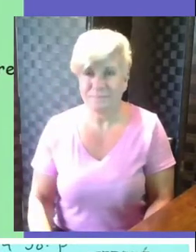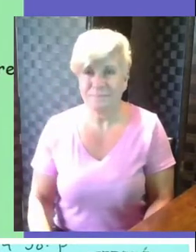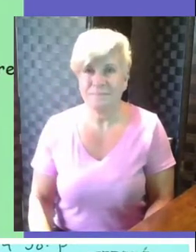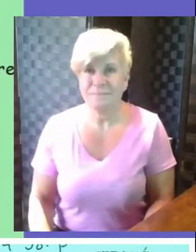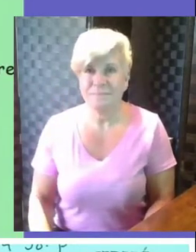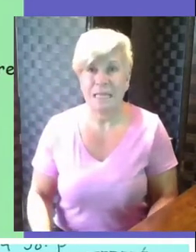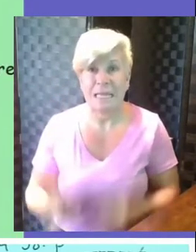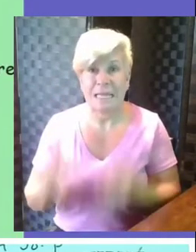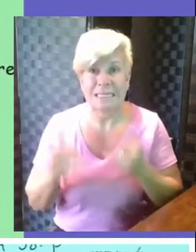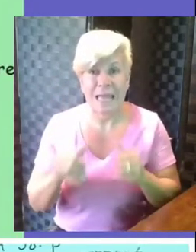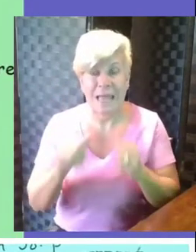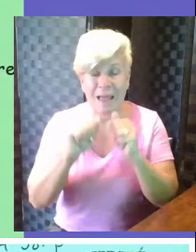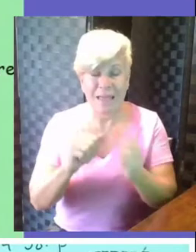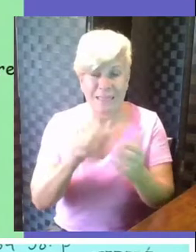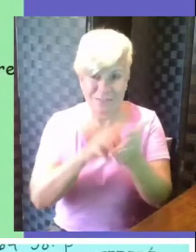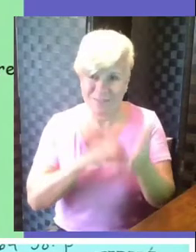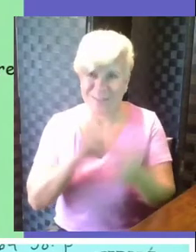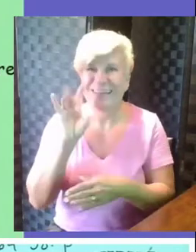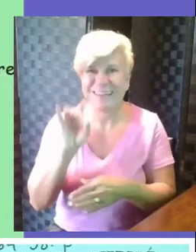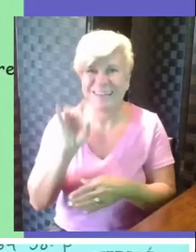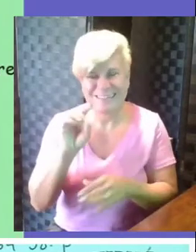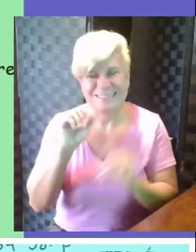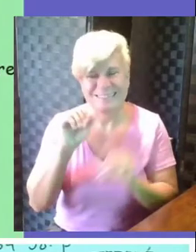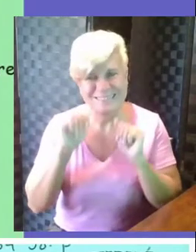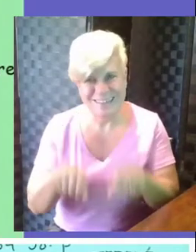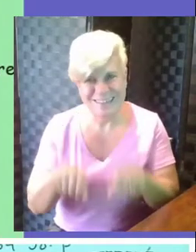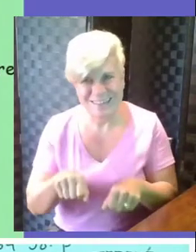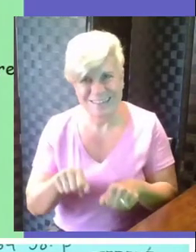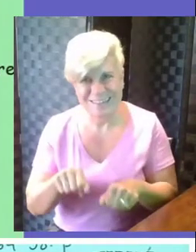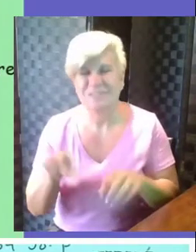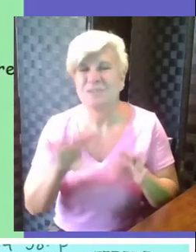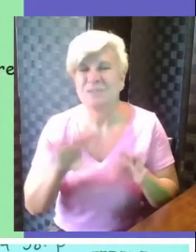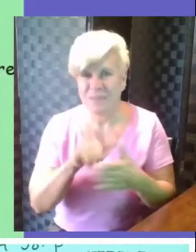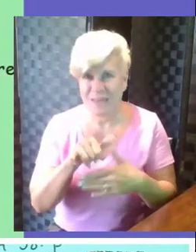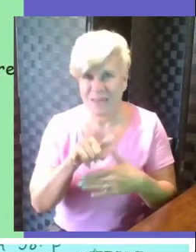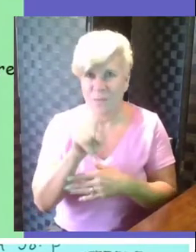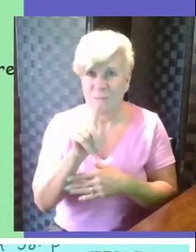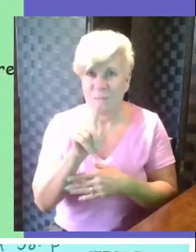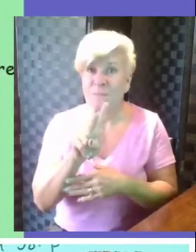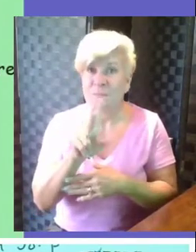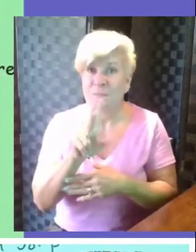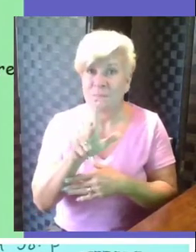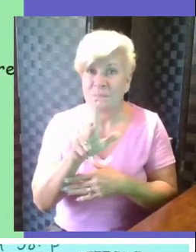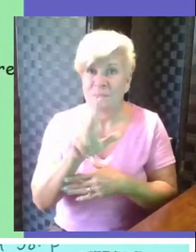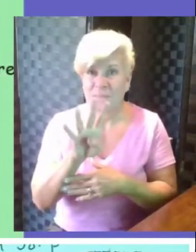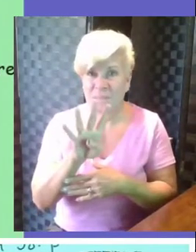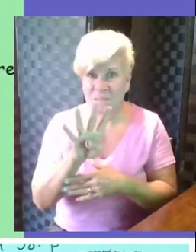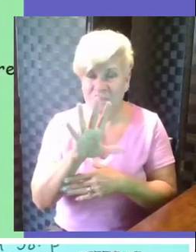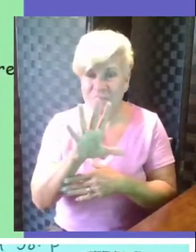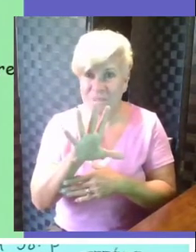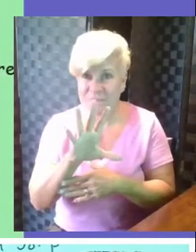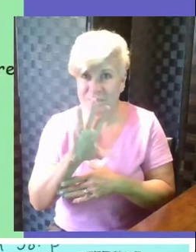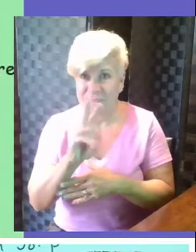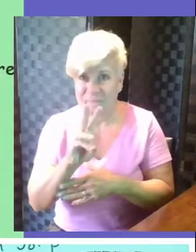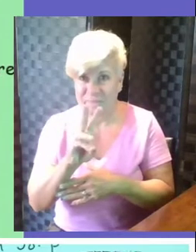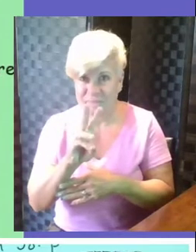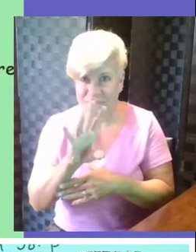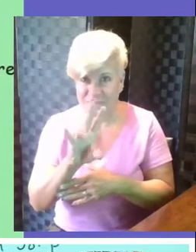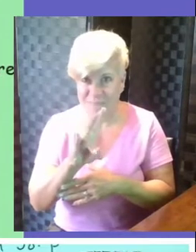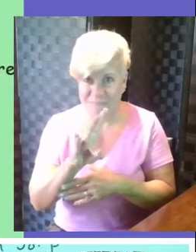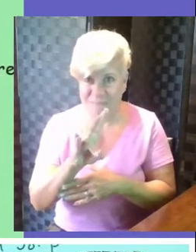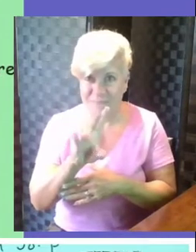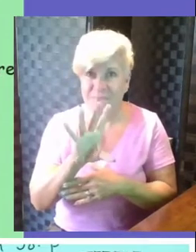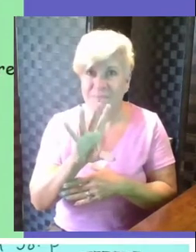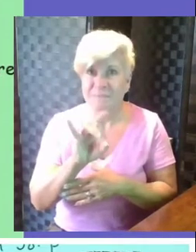10. Now I can take away 8, can't I? Let's do that. 1, 2, 3, 4, 5,